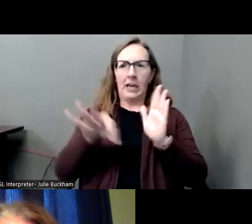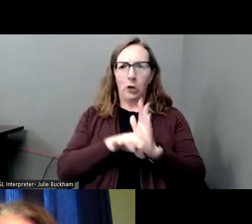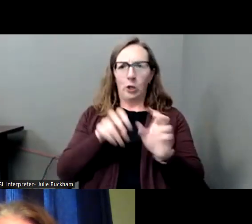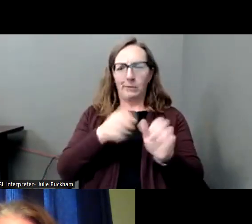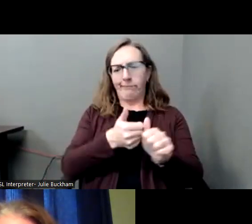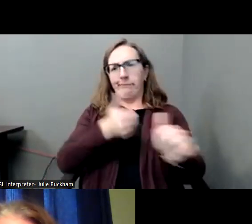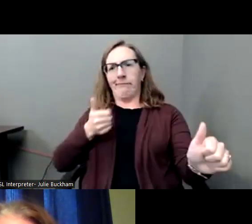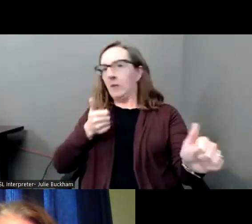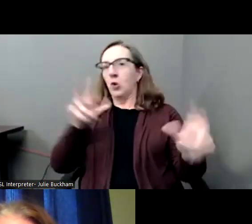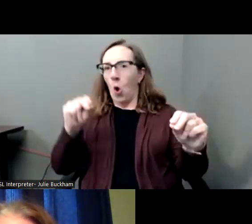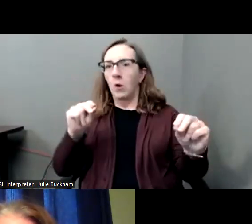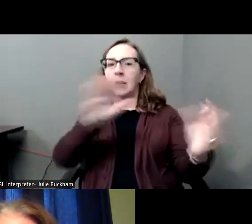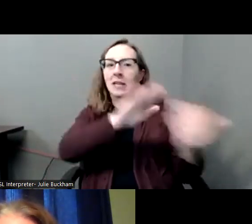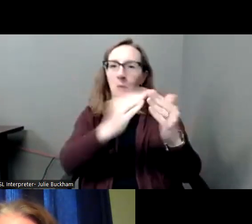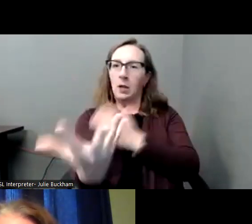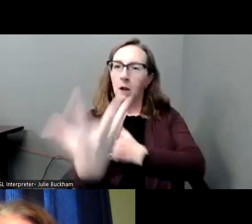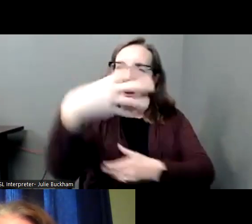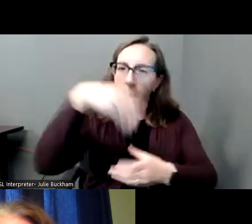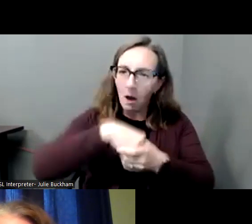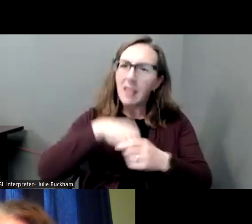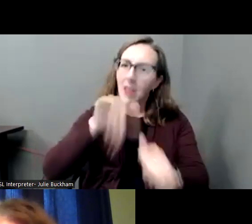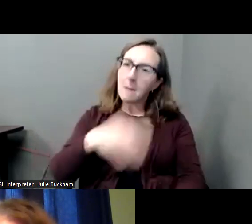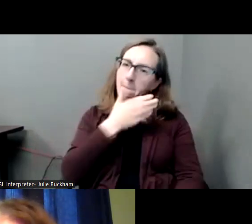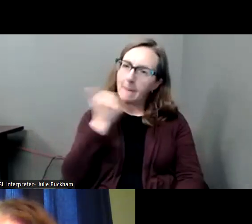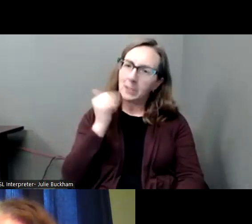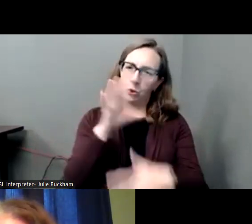community, and that's the best way that this should always be done.